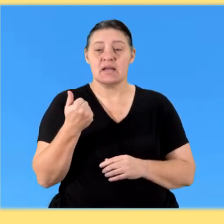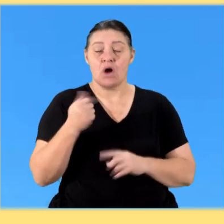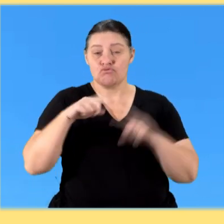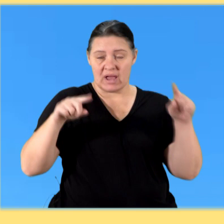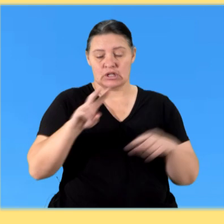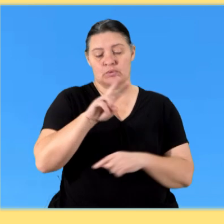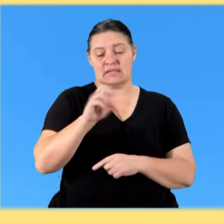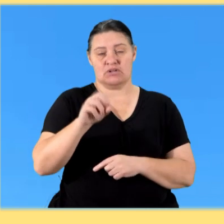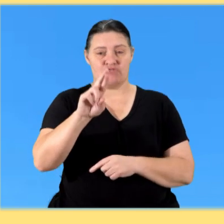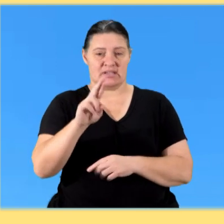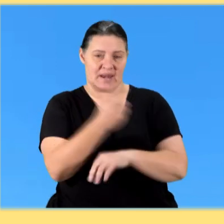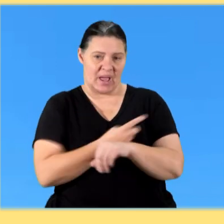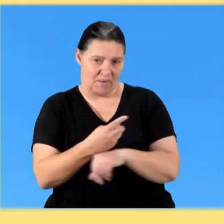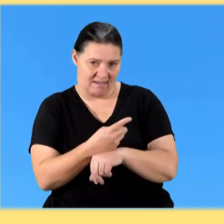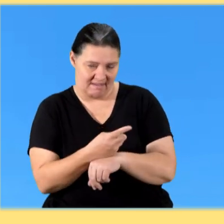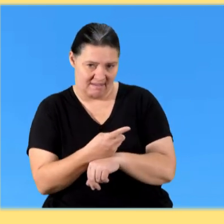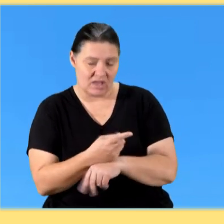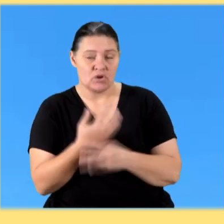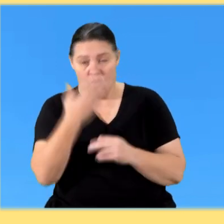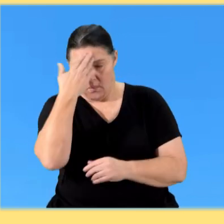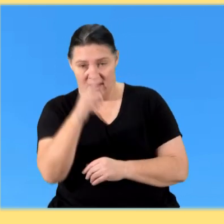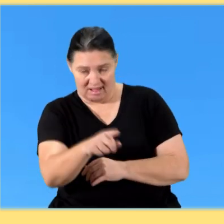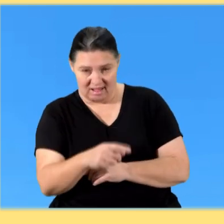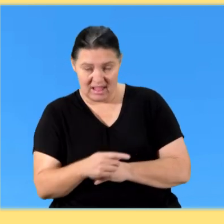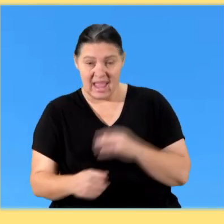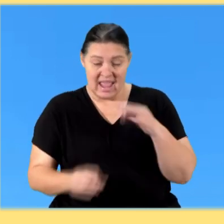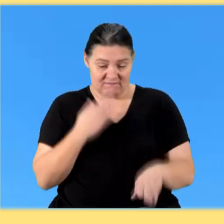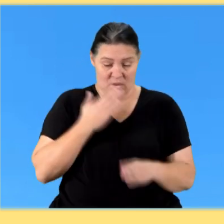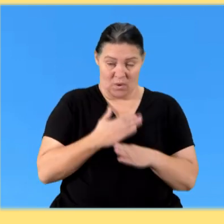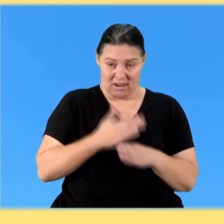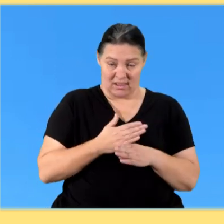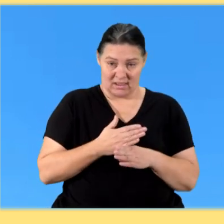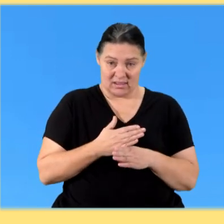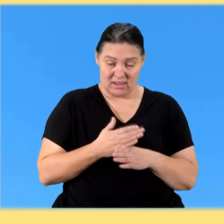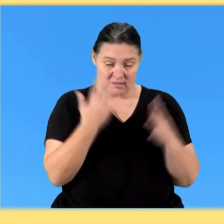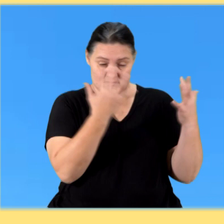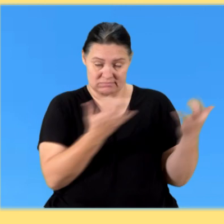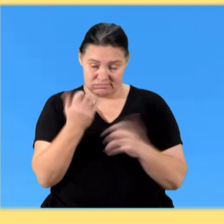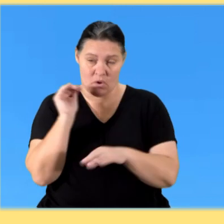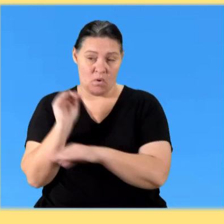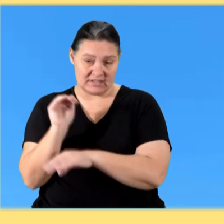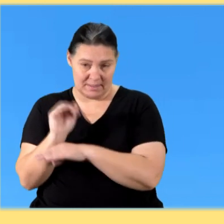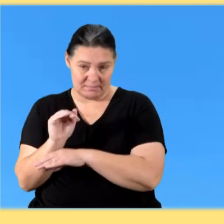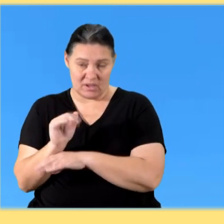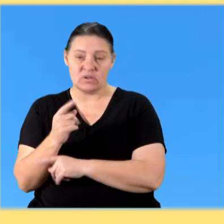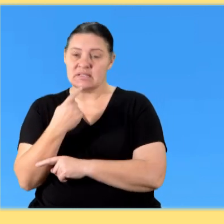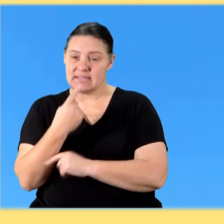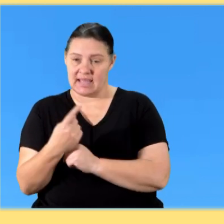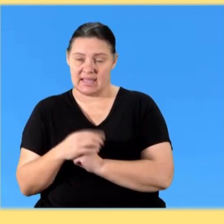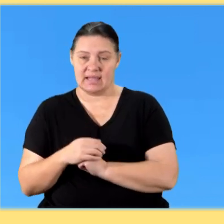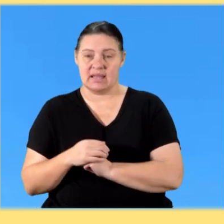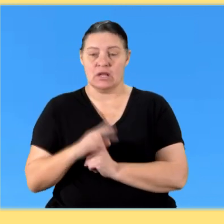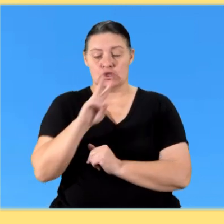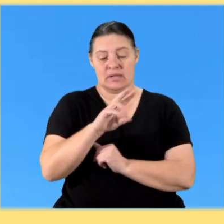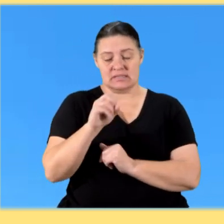is 20 Rand per hour. So at this point, you already know if you are going to calculate for overtime, you are simply going